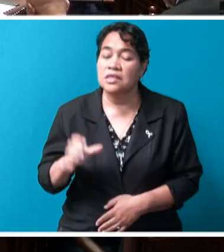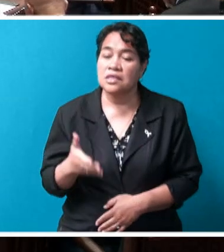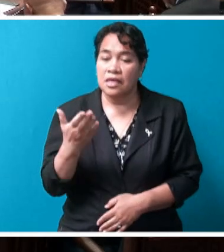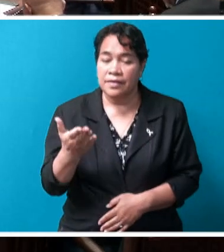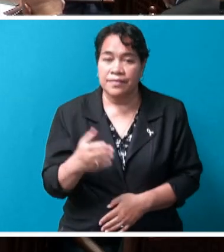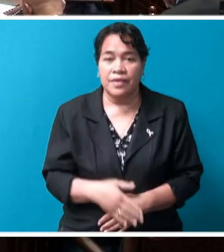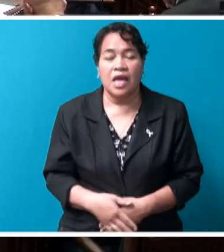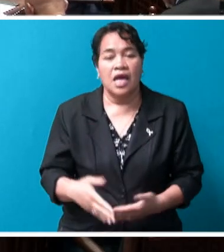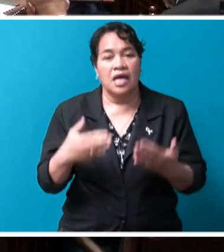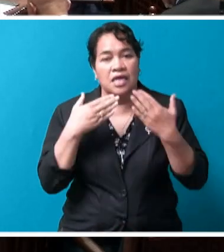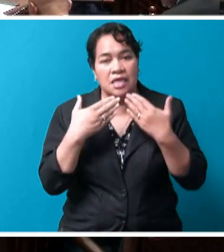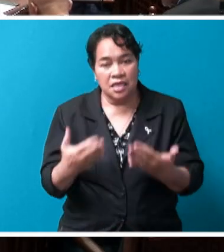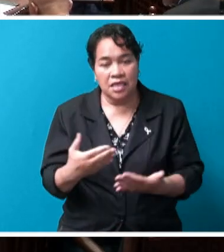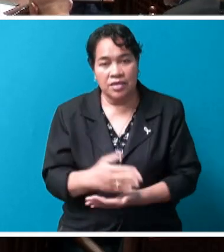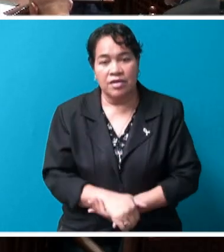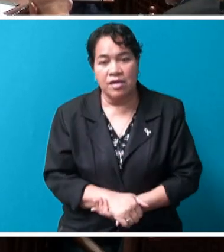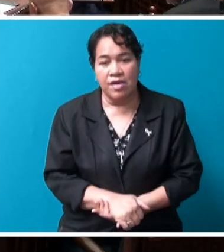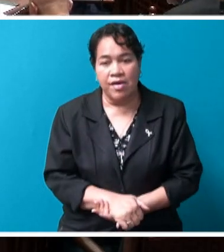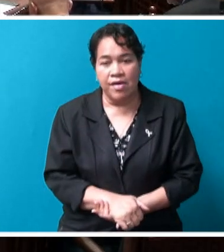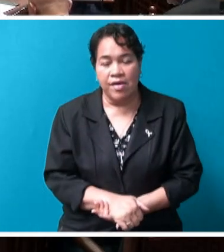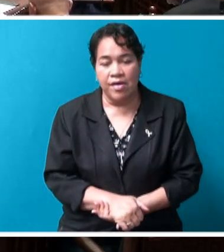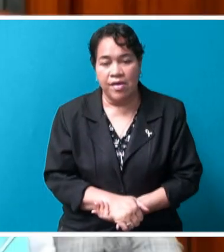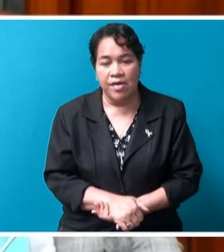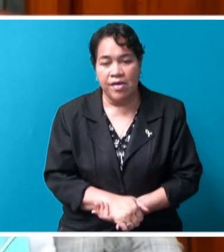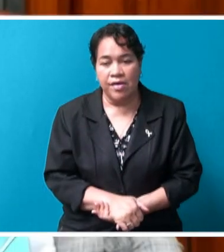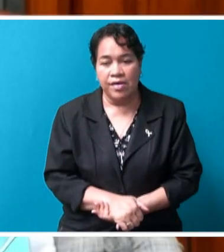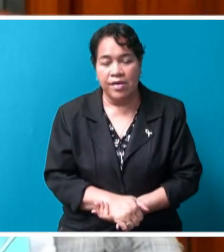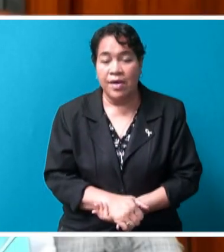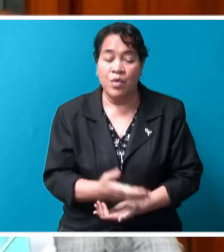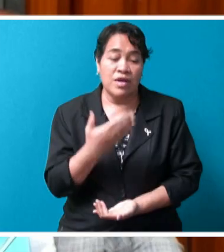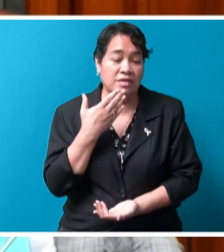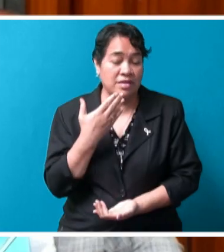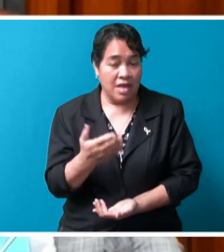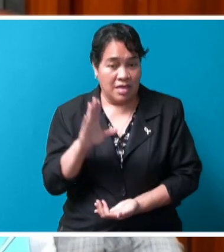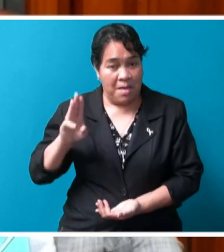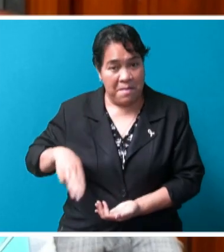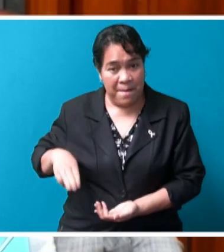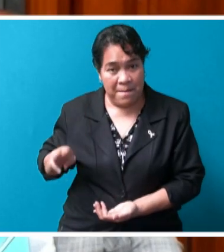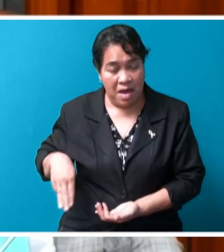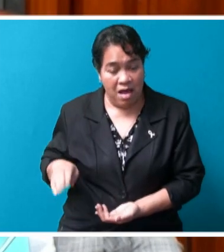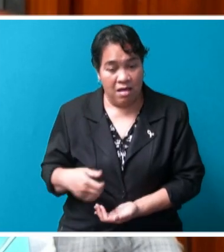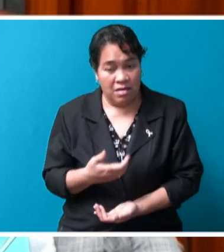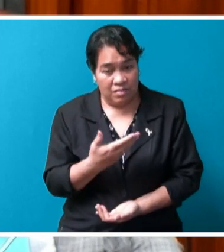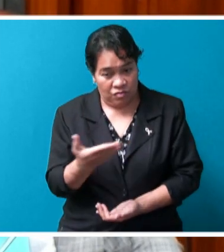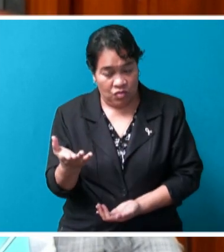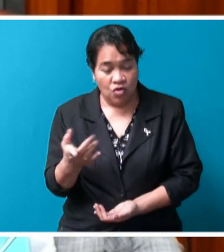Thank you, Honourable Speaker, sir. I thank the Honourable Member for raising